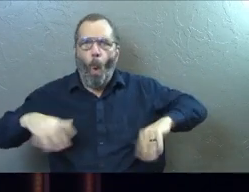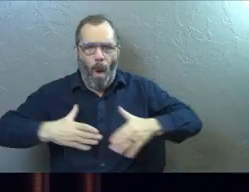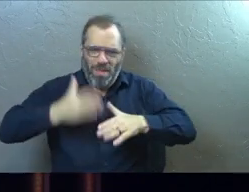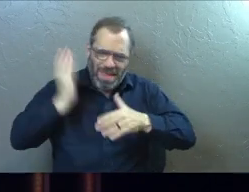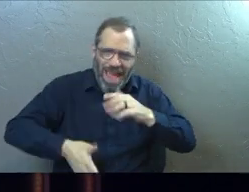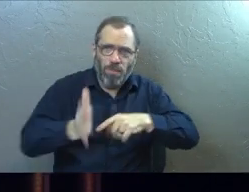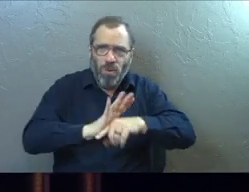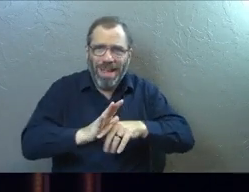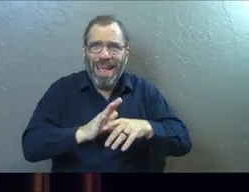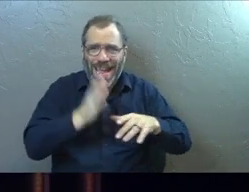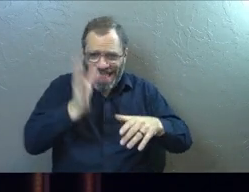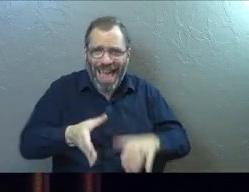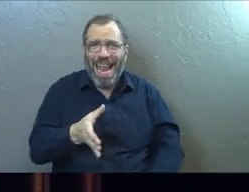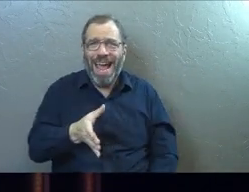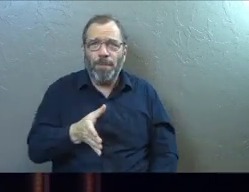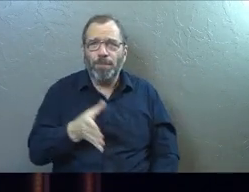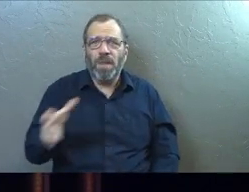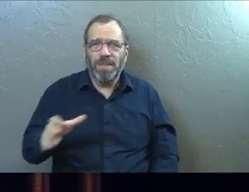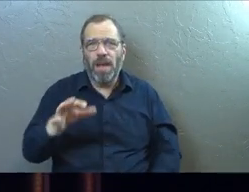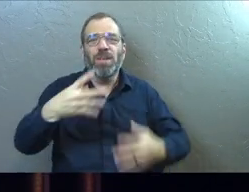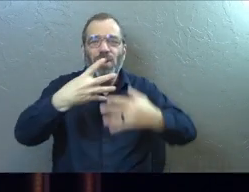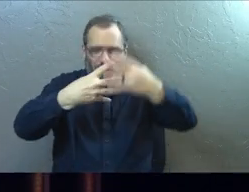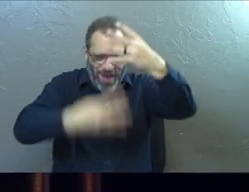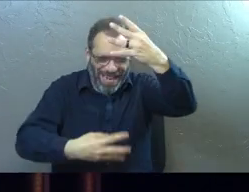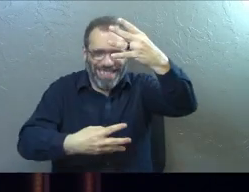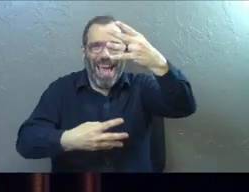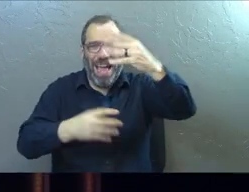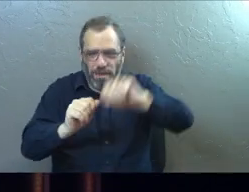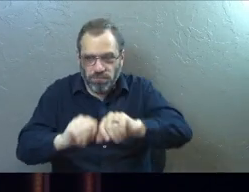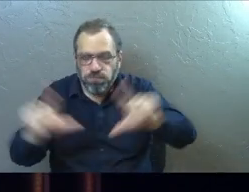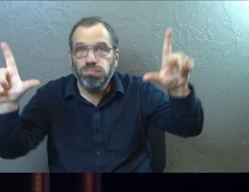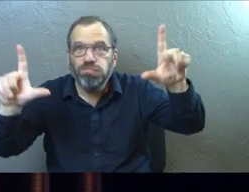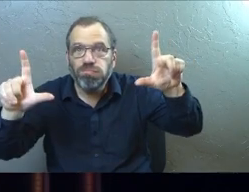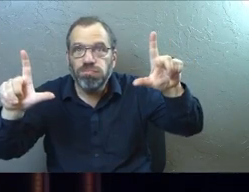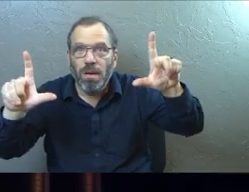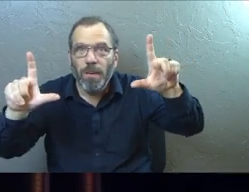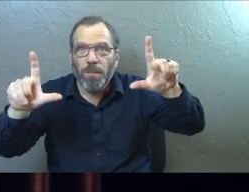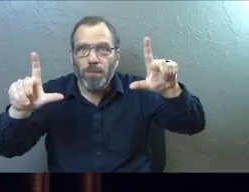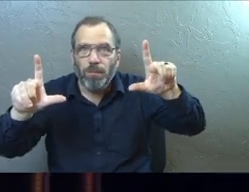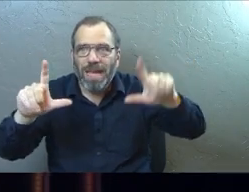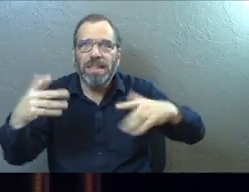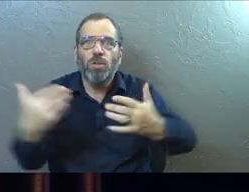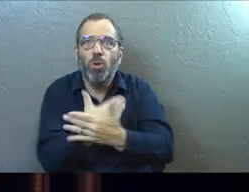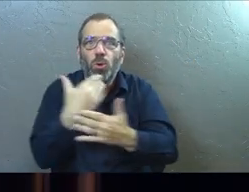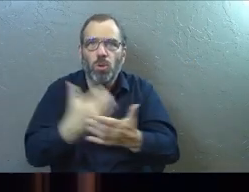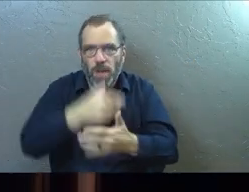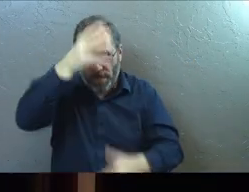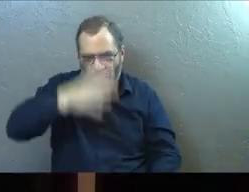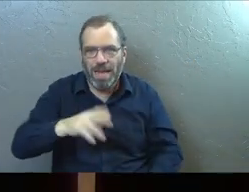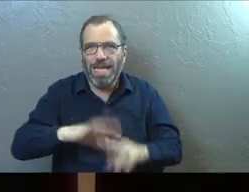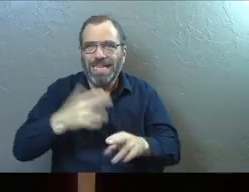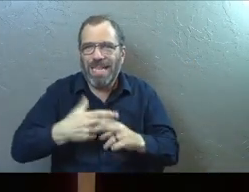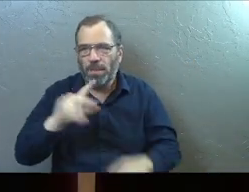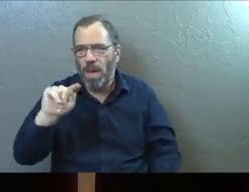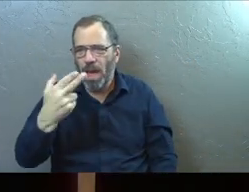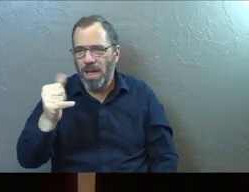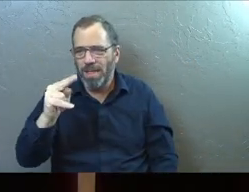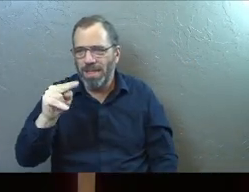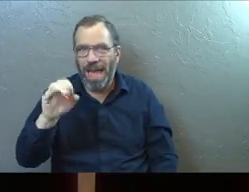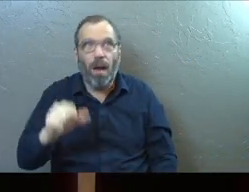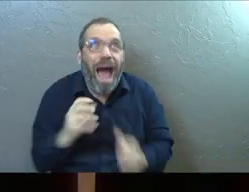the end of that movie, there's the credits. And then another scene pops up at the end of those credits. And it's this brand new bad guy named Thanos. And everybody's